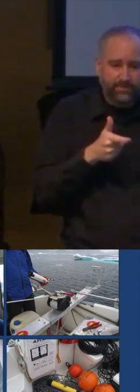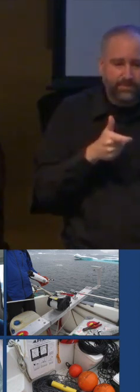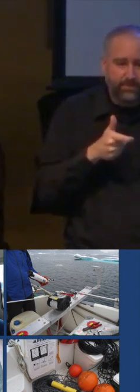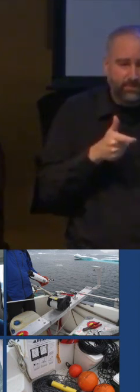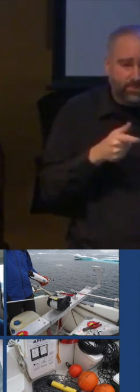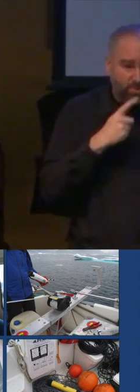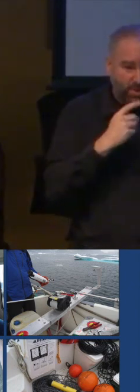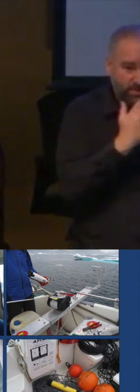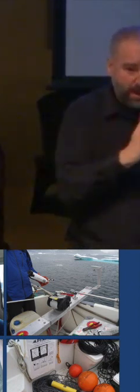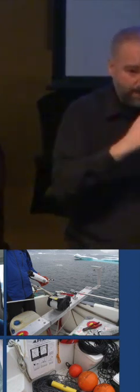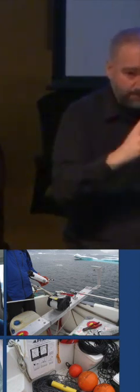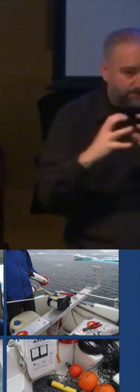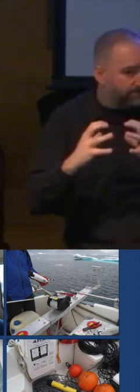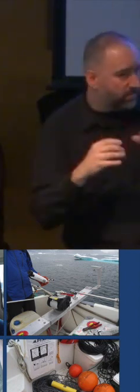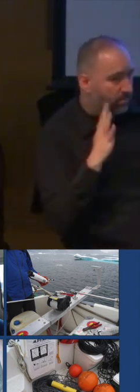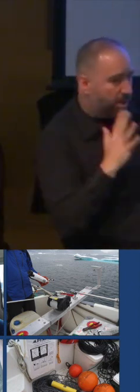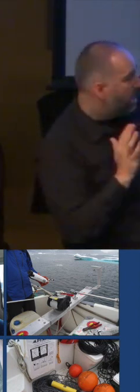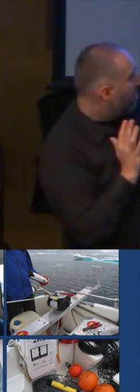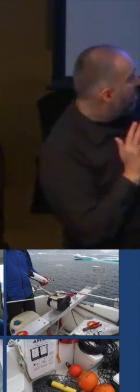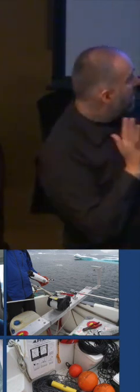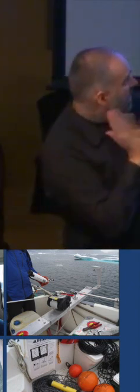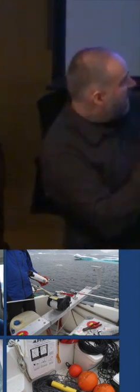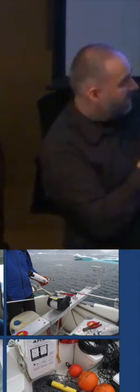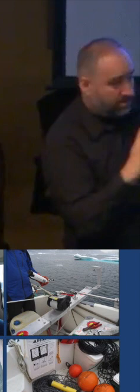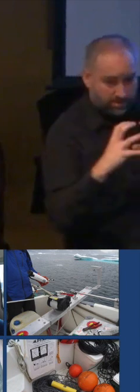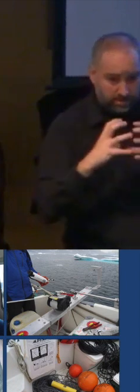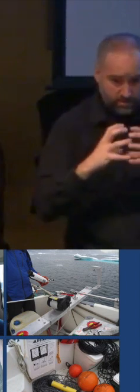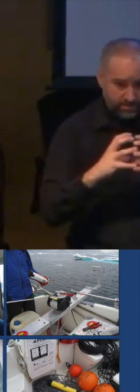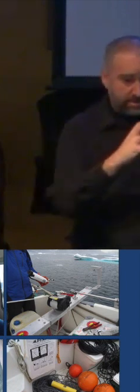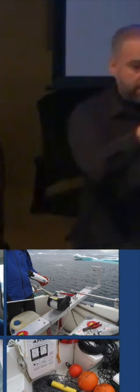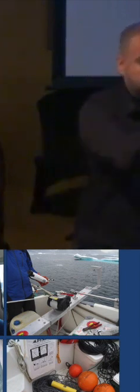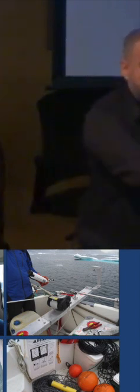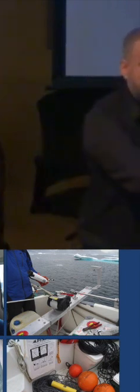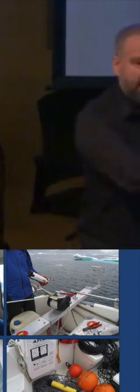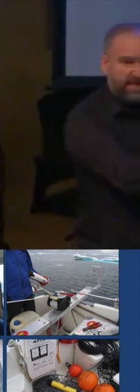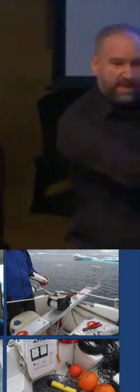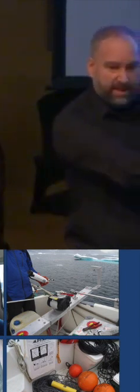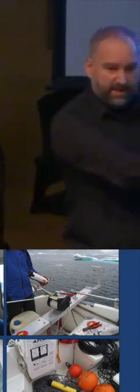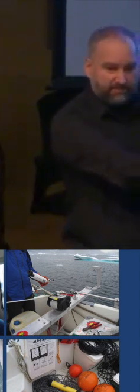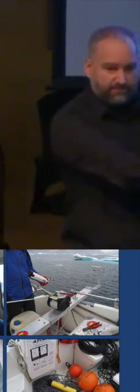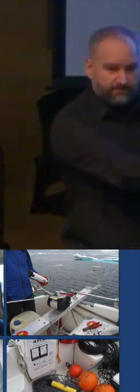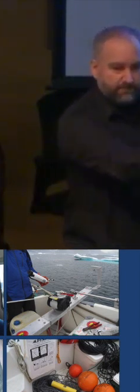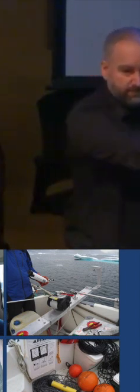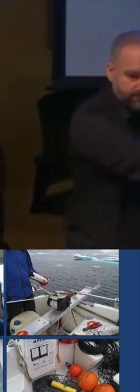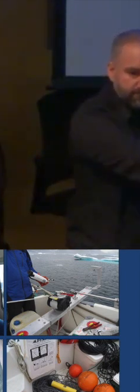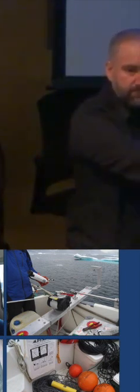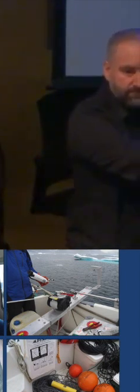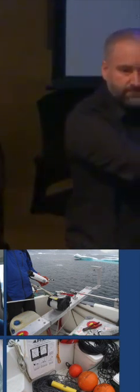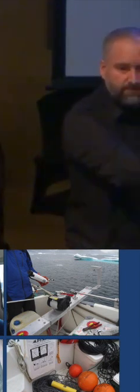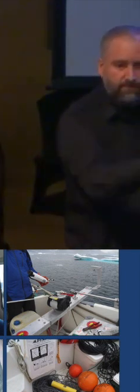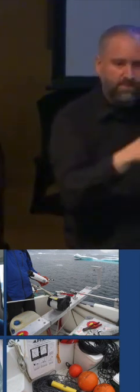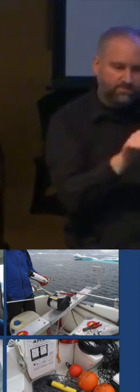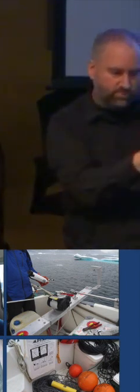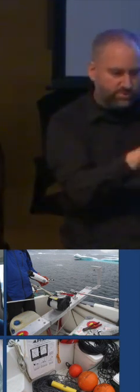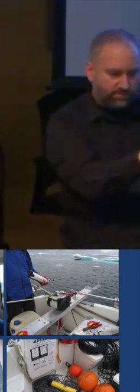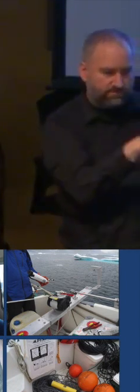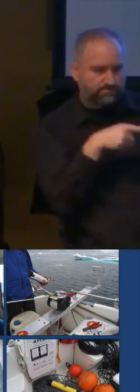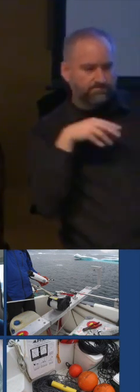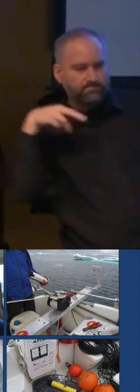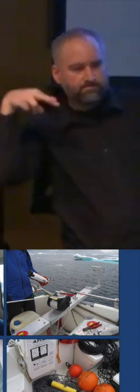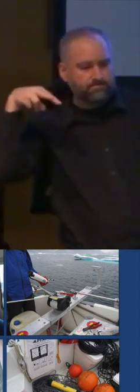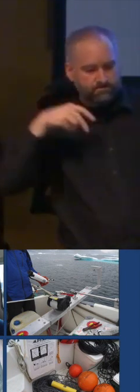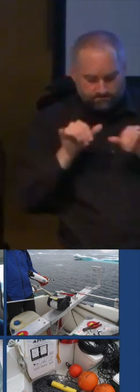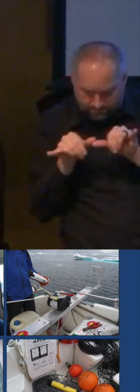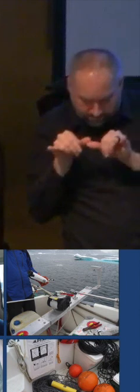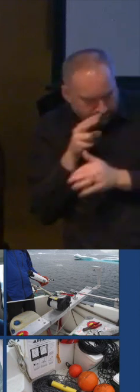happening when we're not there to measure it. So we traveled from Tasiilaq around into the fjord, made